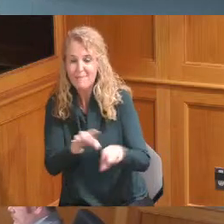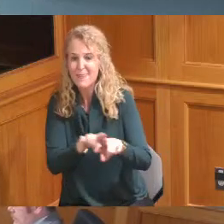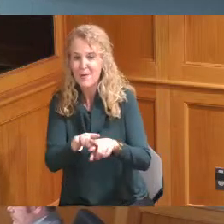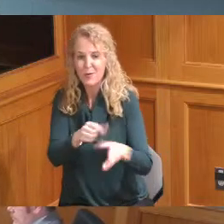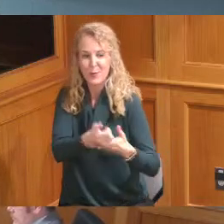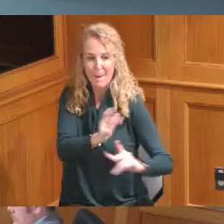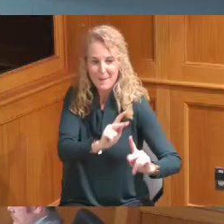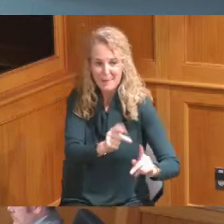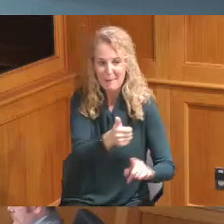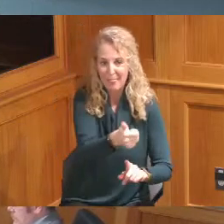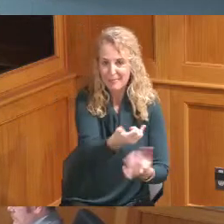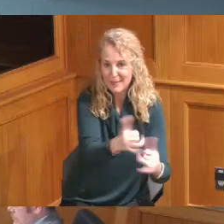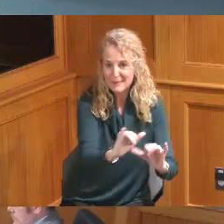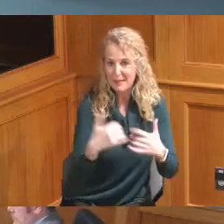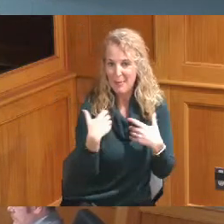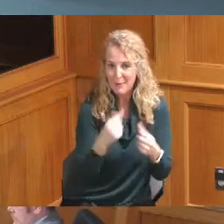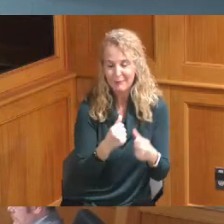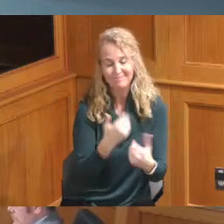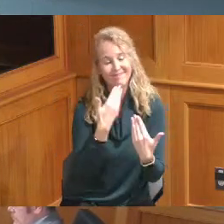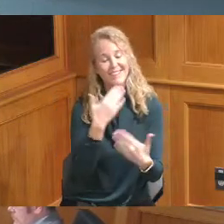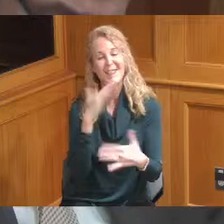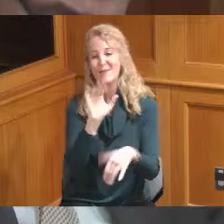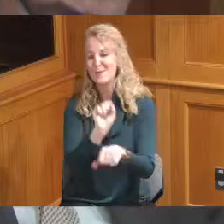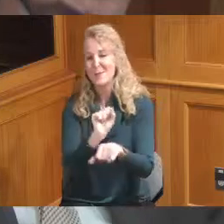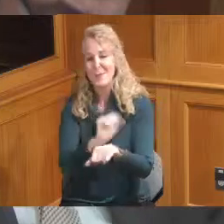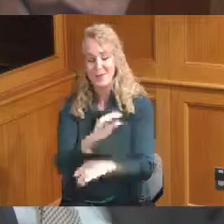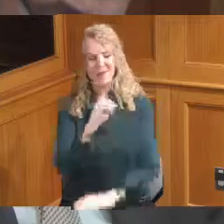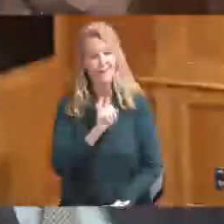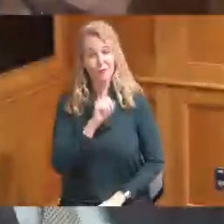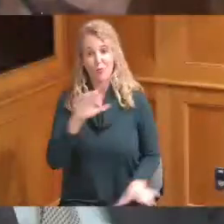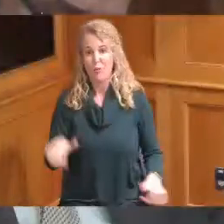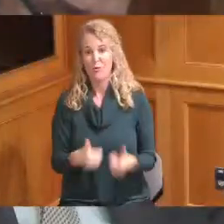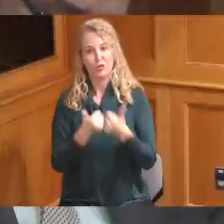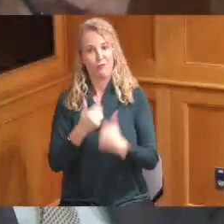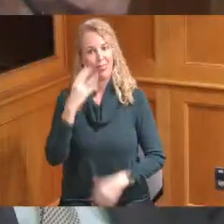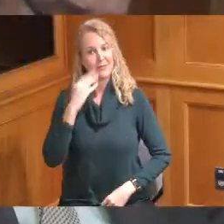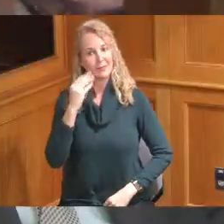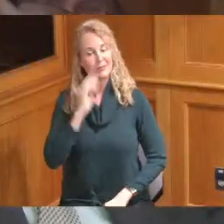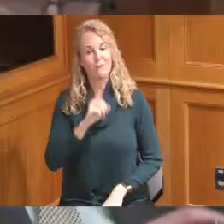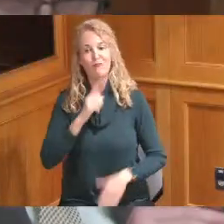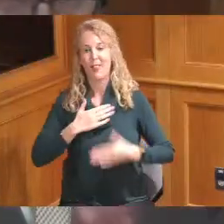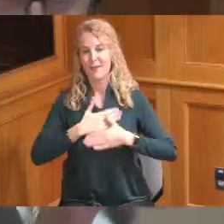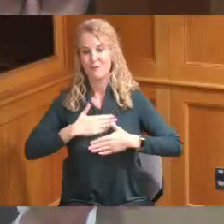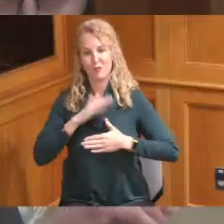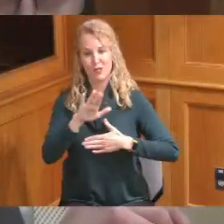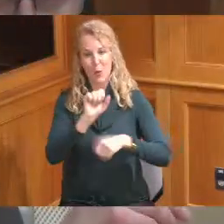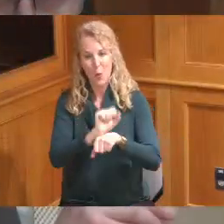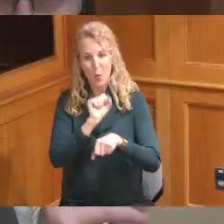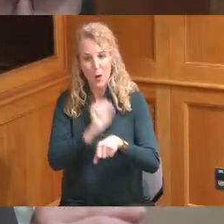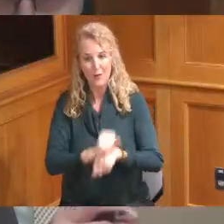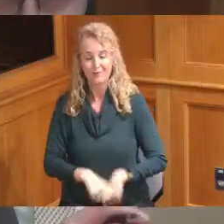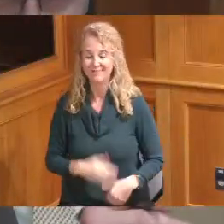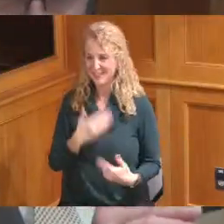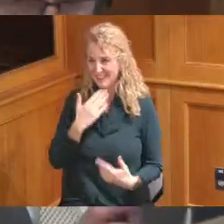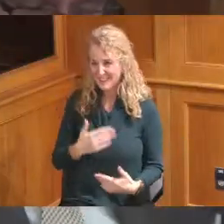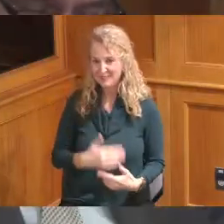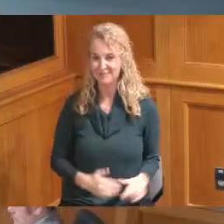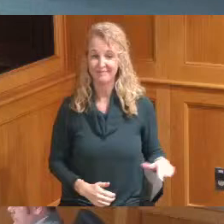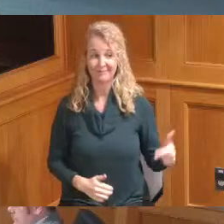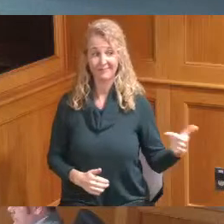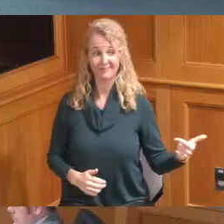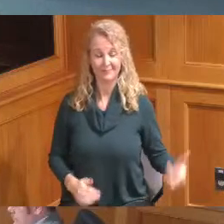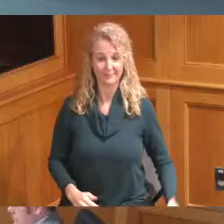So thank you for what you're doing. I know it's challenging, but really appreciate your work. Thank you. Commissioner